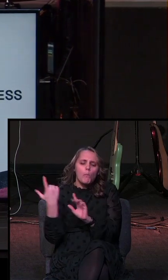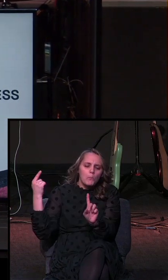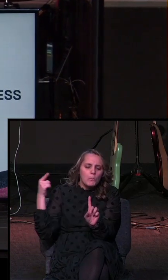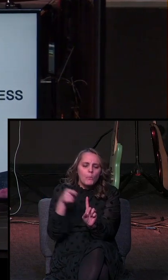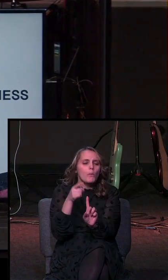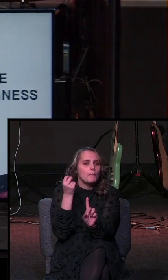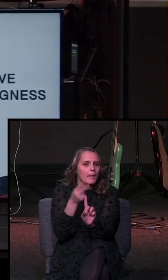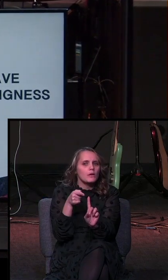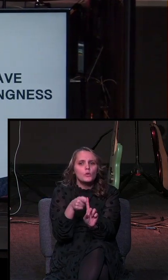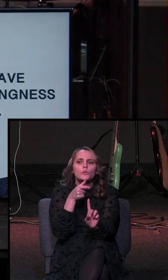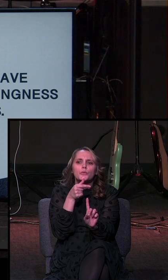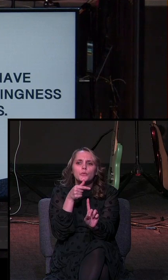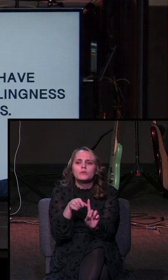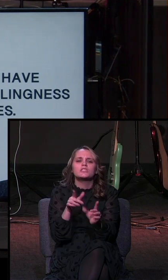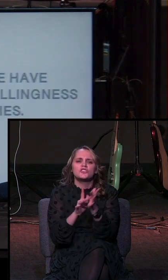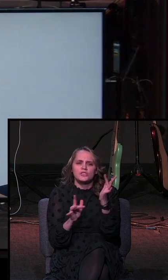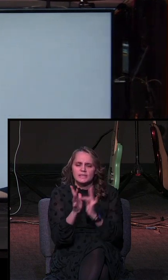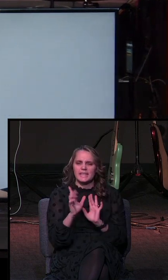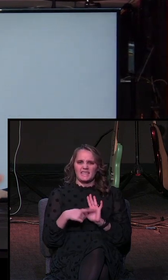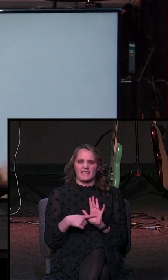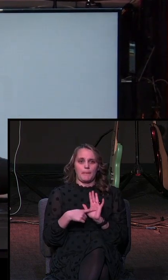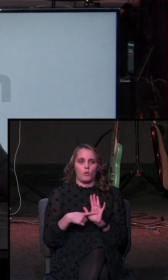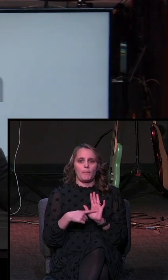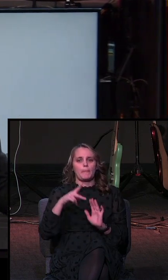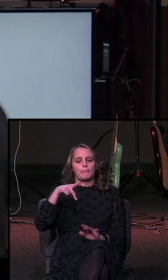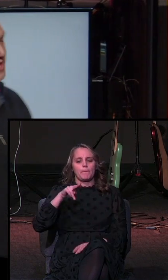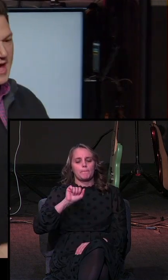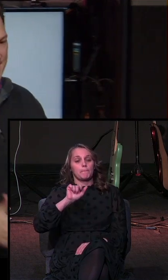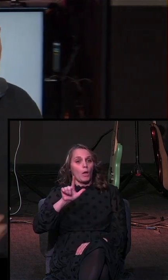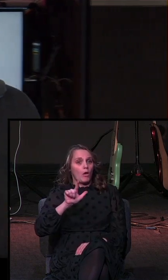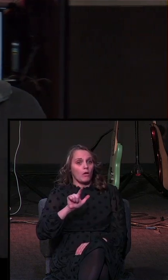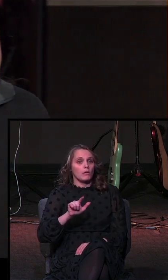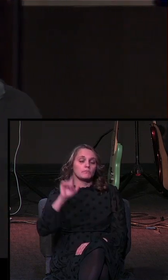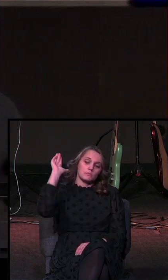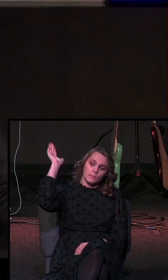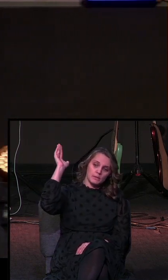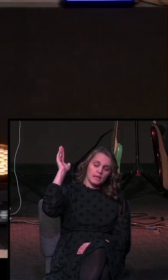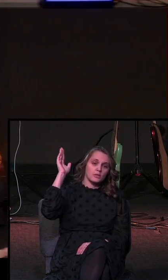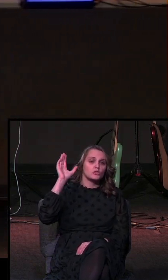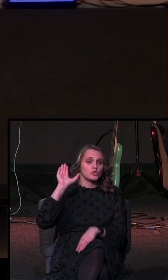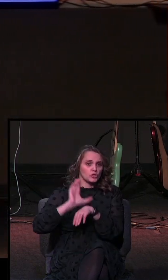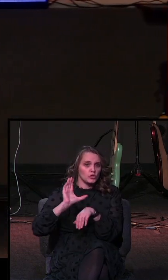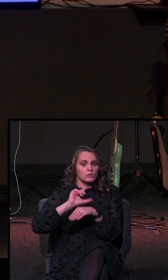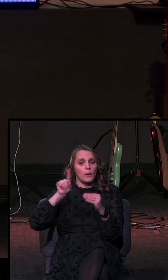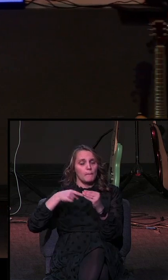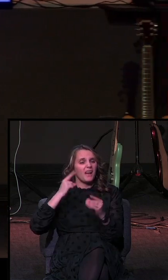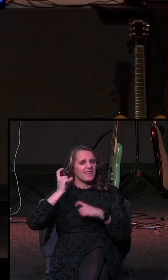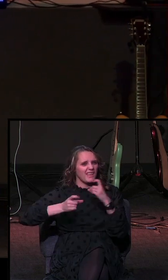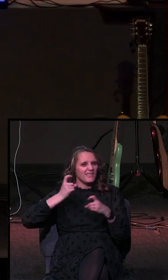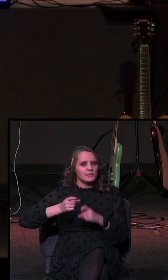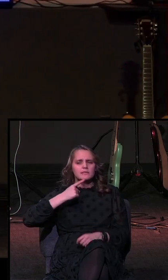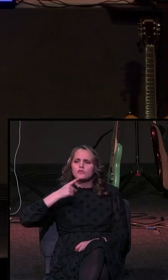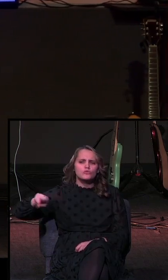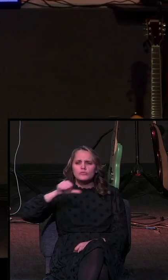as the reason for it. I'll give you some examples. When Paul is talking to the Corinthian church about their giving, they're not being generous, they're being stingy.